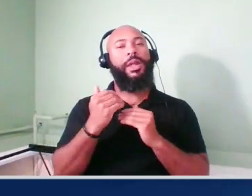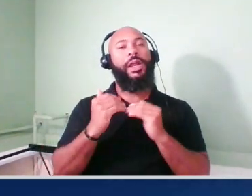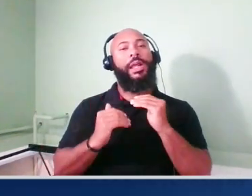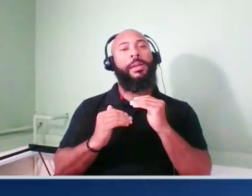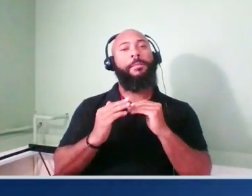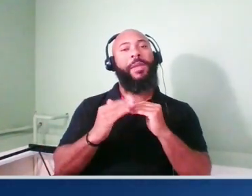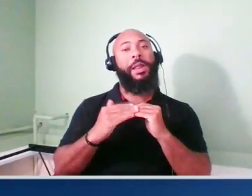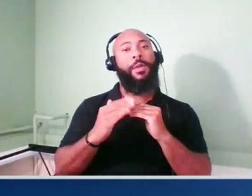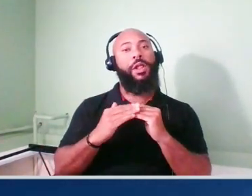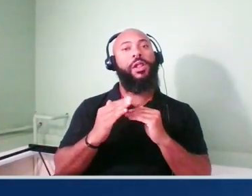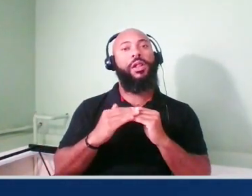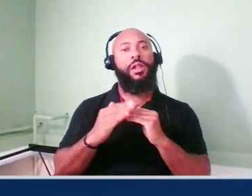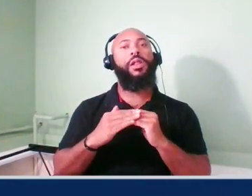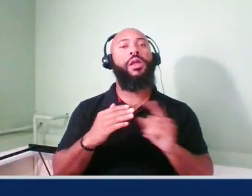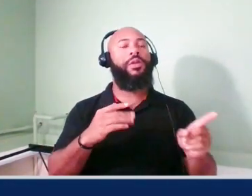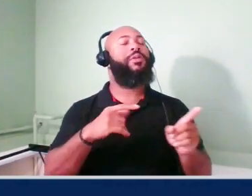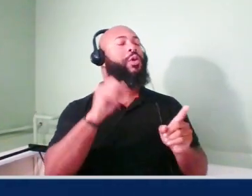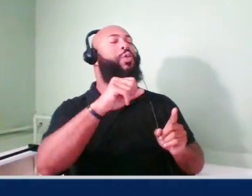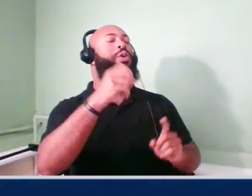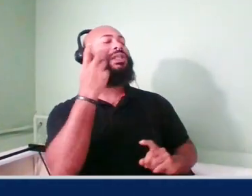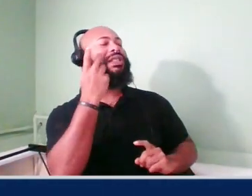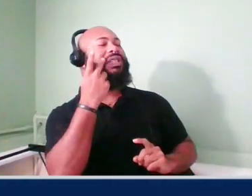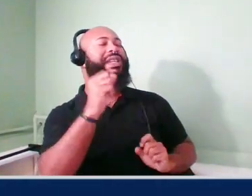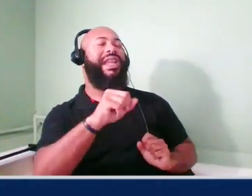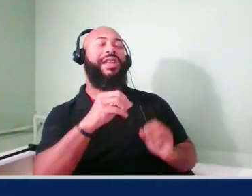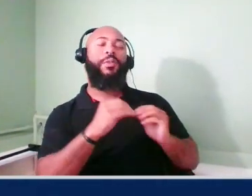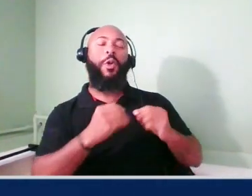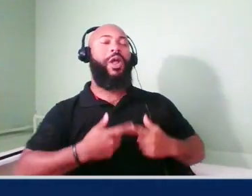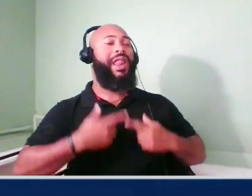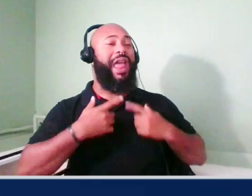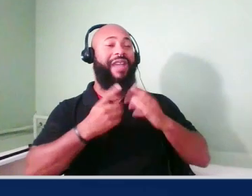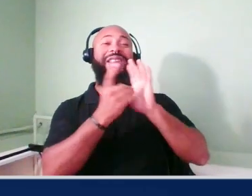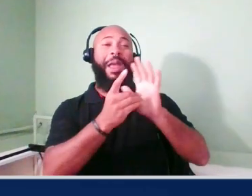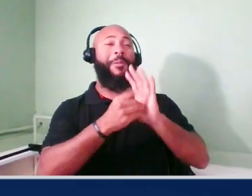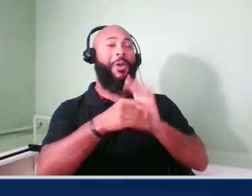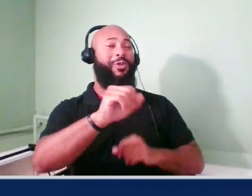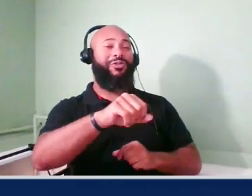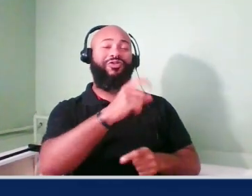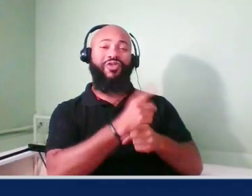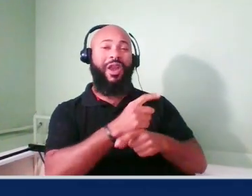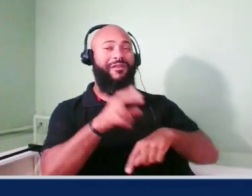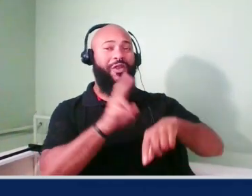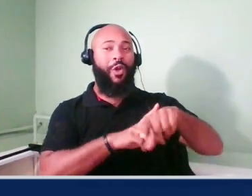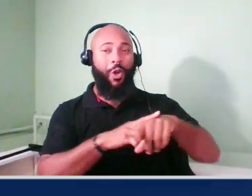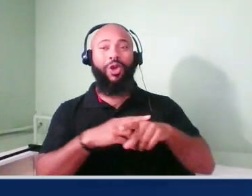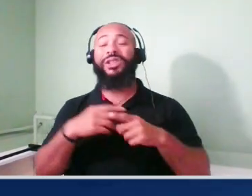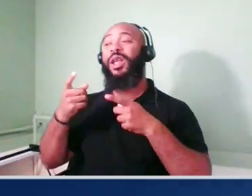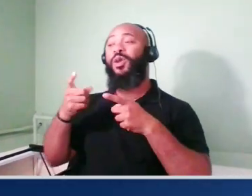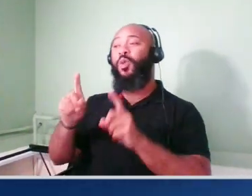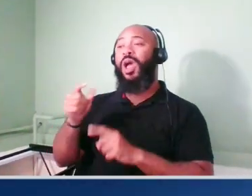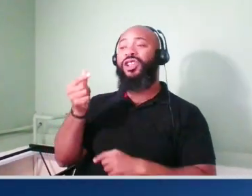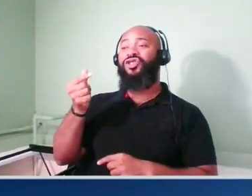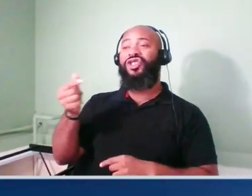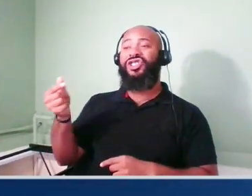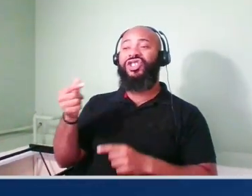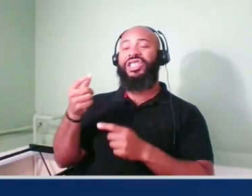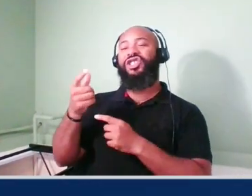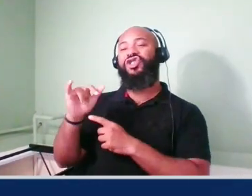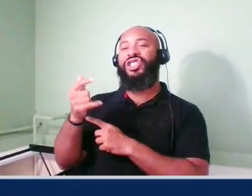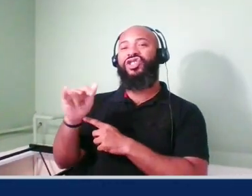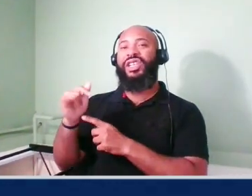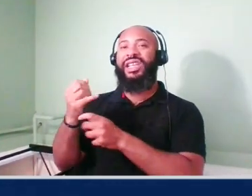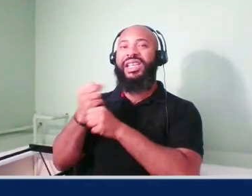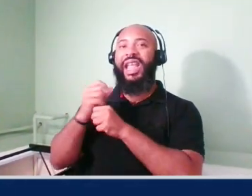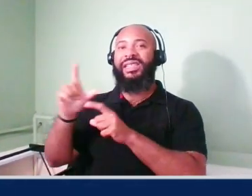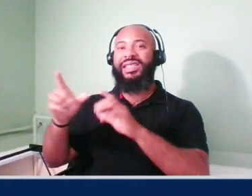we're going to see some of that. We are going to see a demo of that live, yes. Wait, demo? Okay, yes. Cool. I love and while Gigi gets his demo ready and gets the laptop pulled